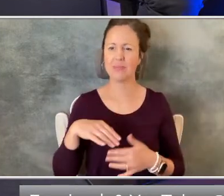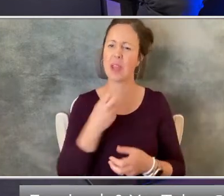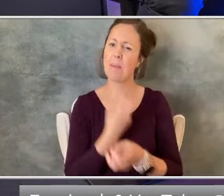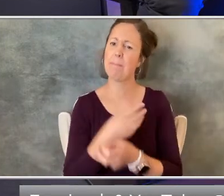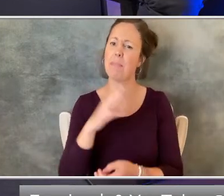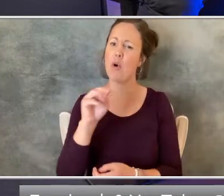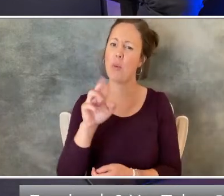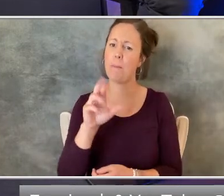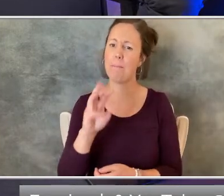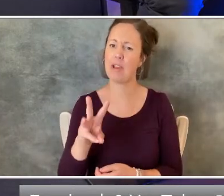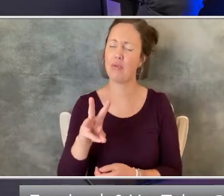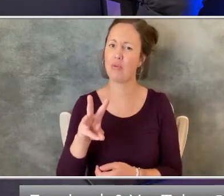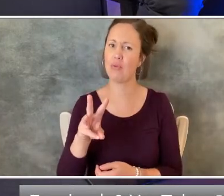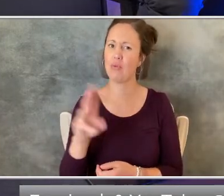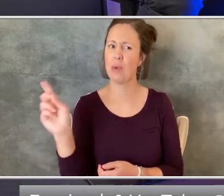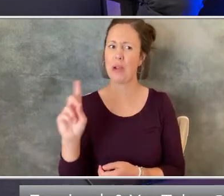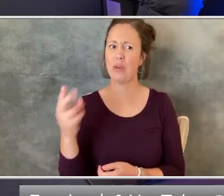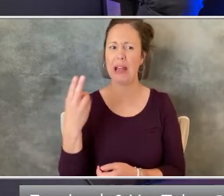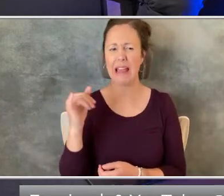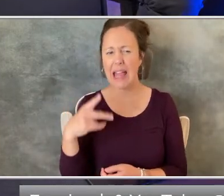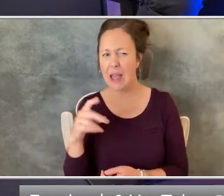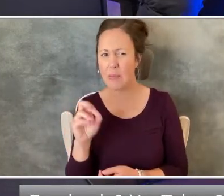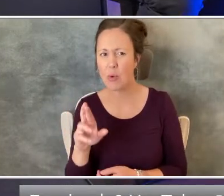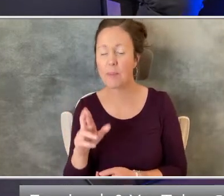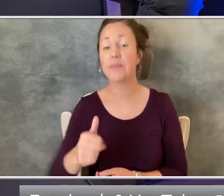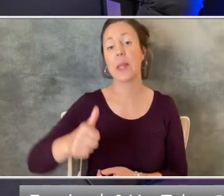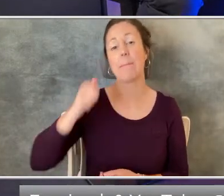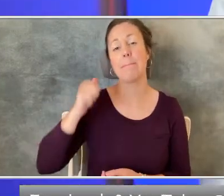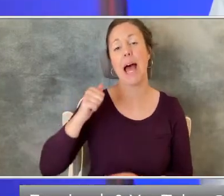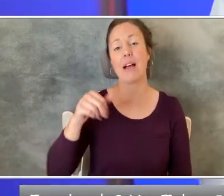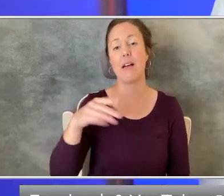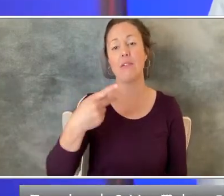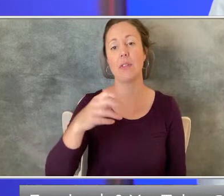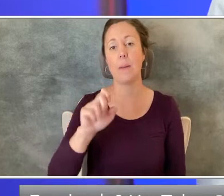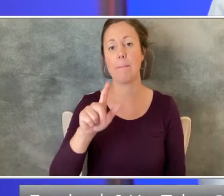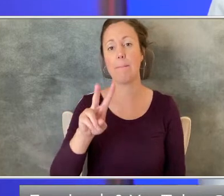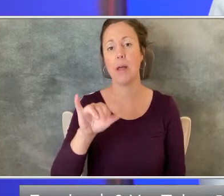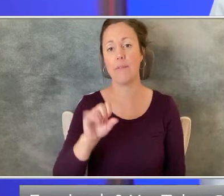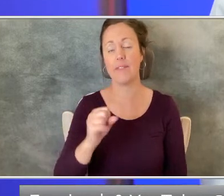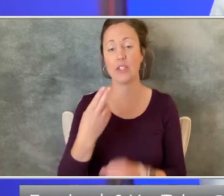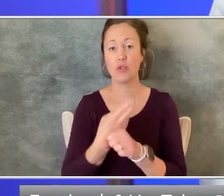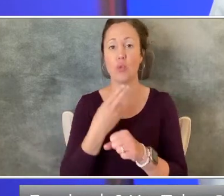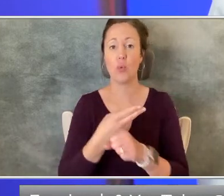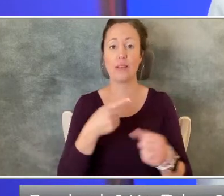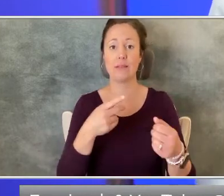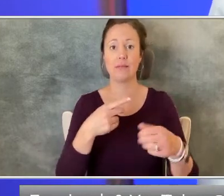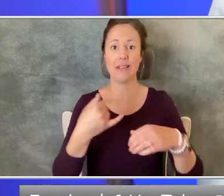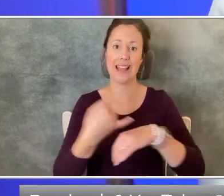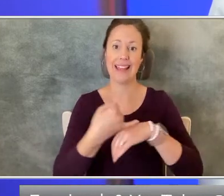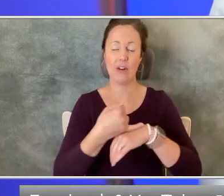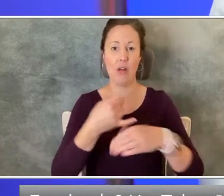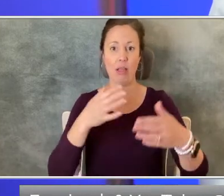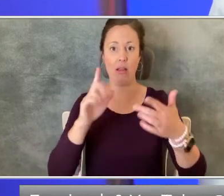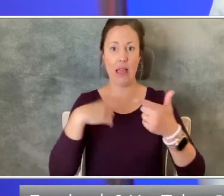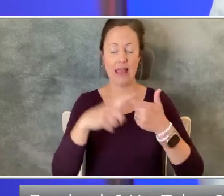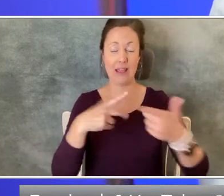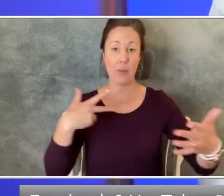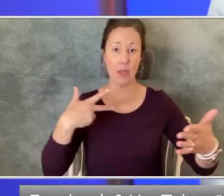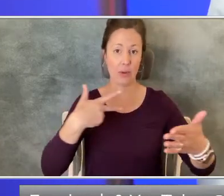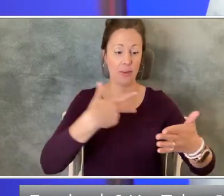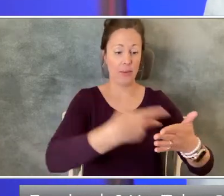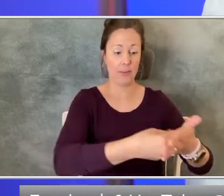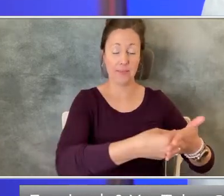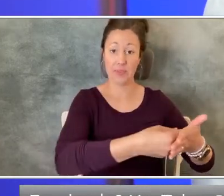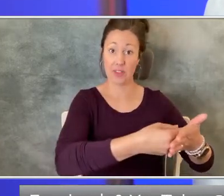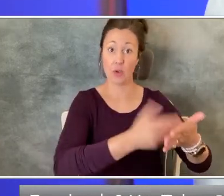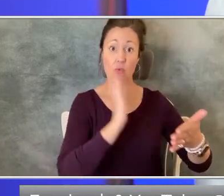they go into your hip for that? In the back of the pelvis. Okay. We go in with a needle and take a sample of the bone